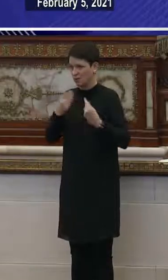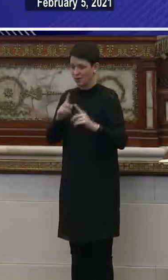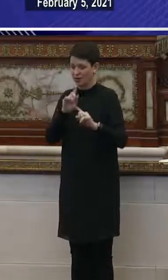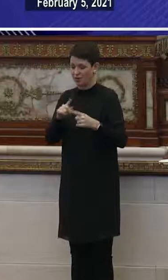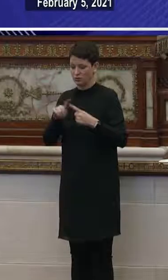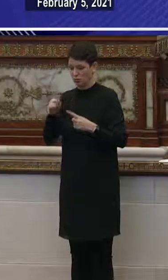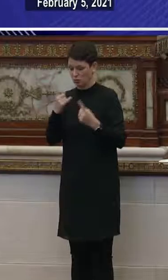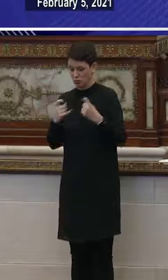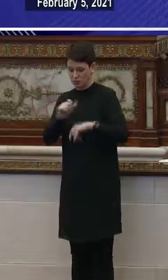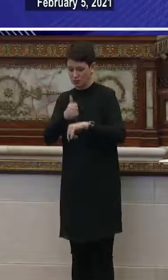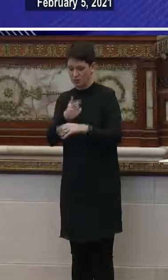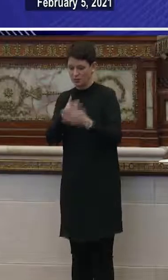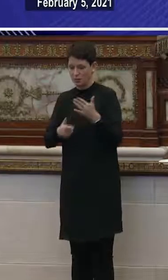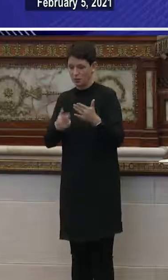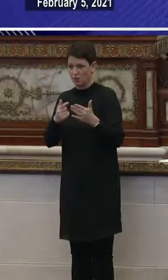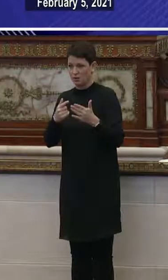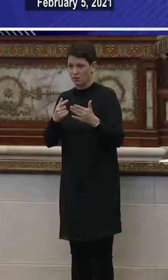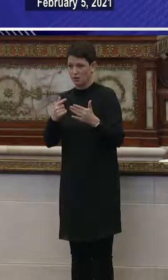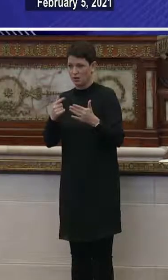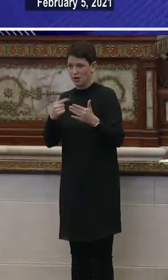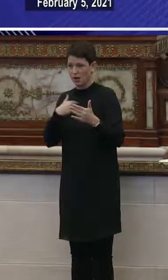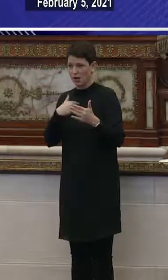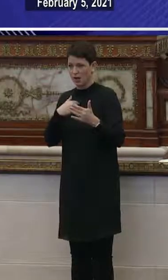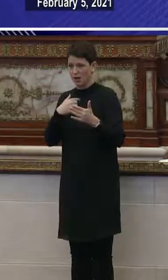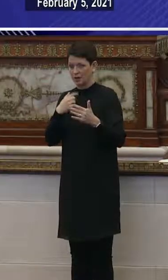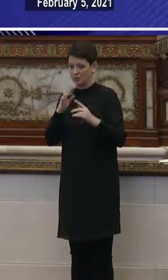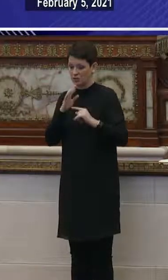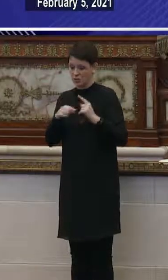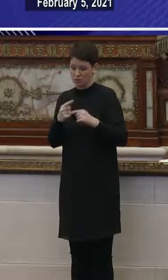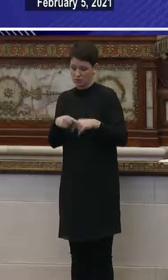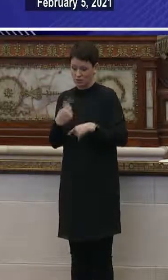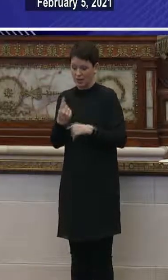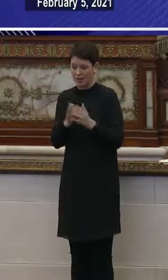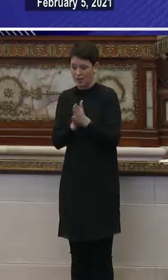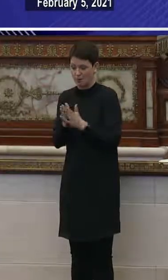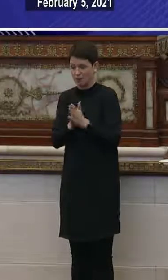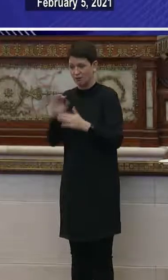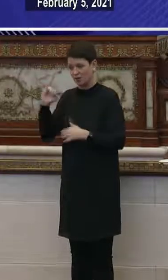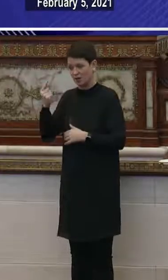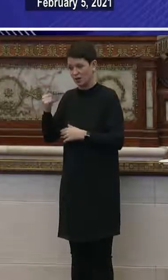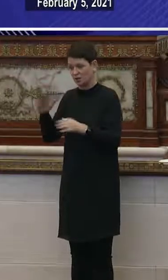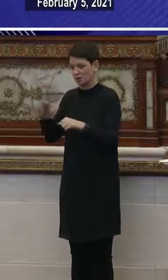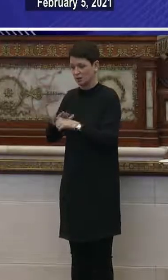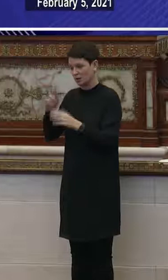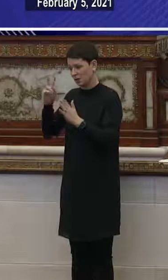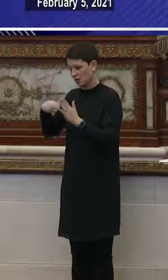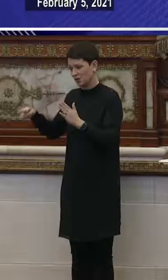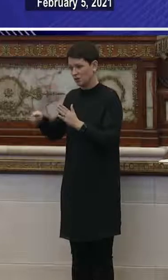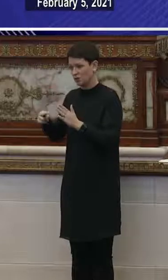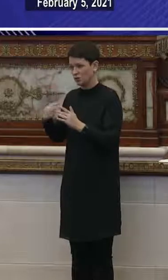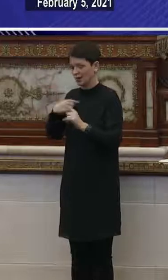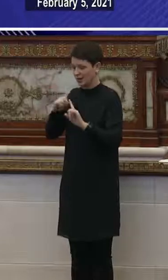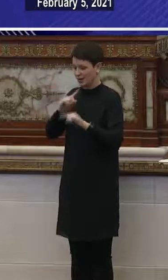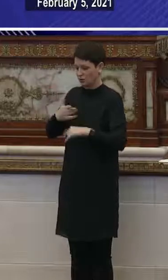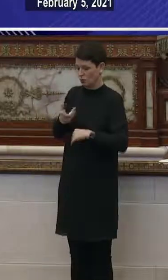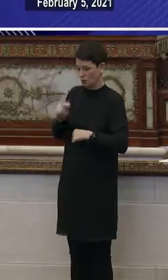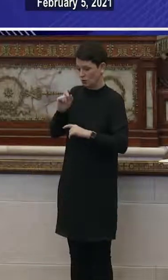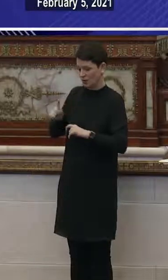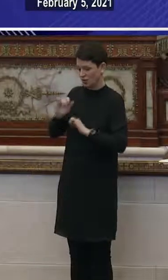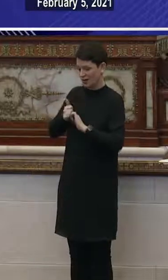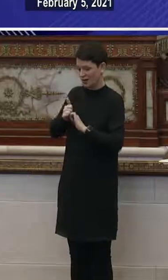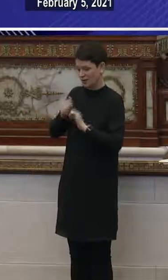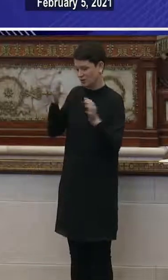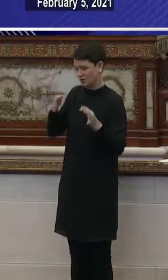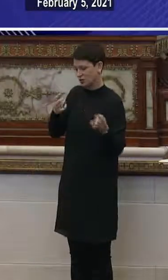to your questions based on what I recall about this today. And I'm eager for the Inspector General's complete review to answer my own questions about how this decision was